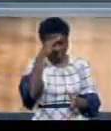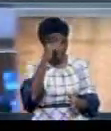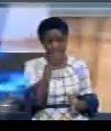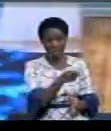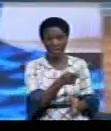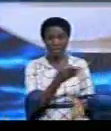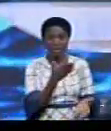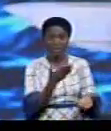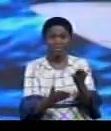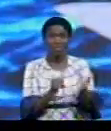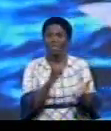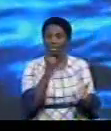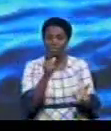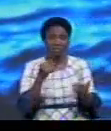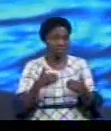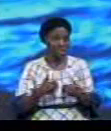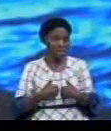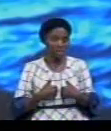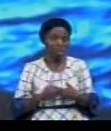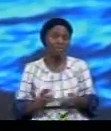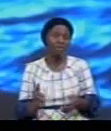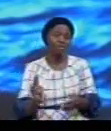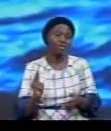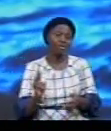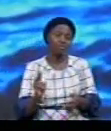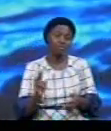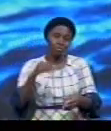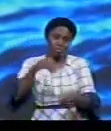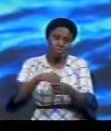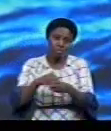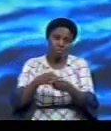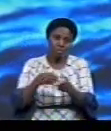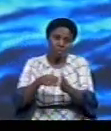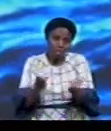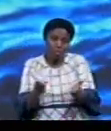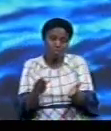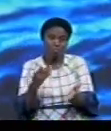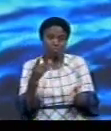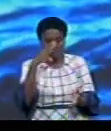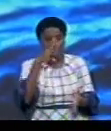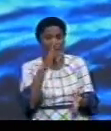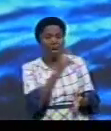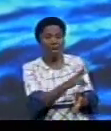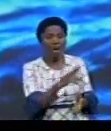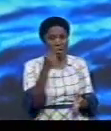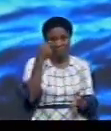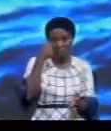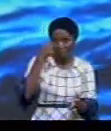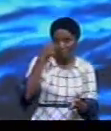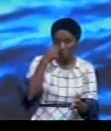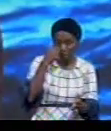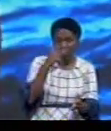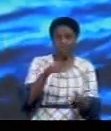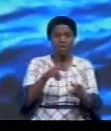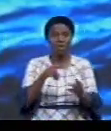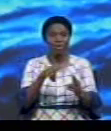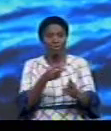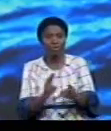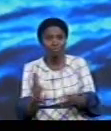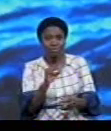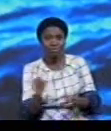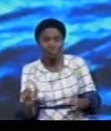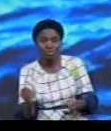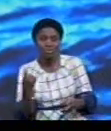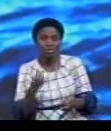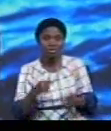punched holes in her ears, but she talks like the world and thinks like the world and drinks like the world and